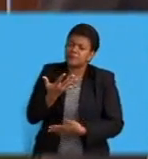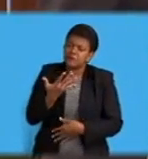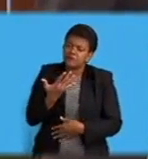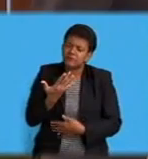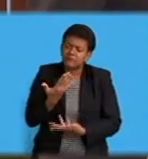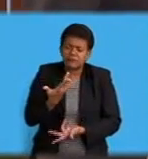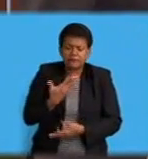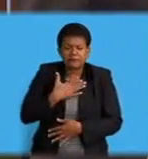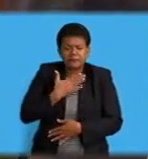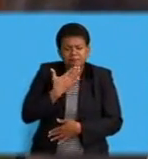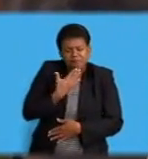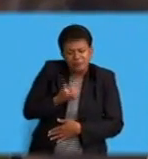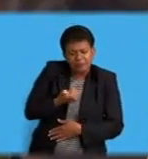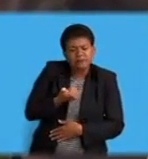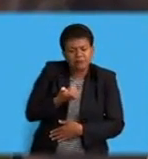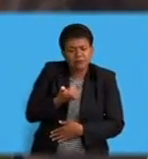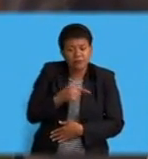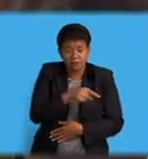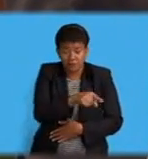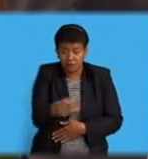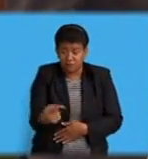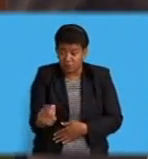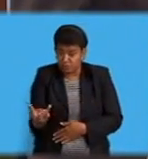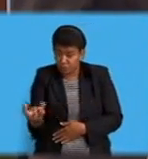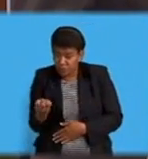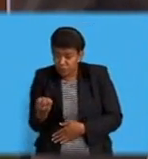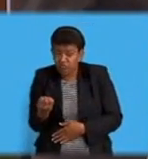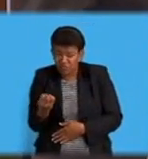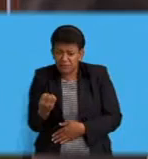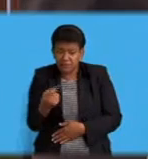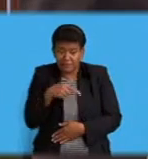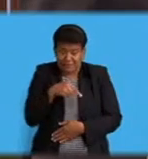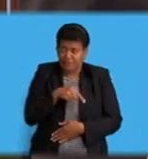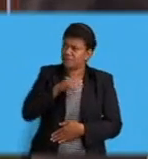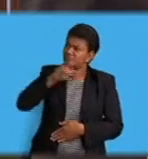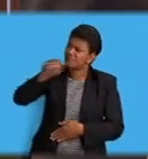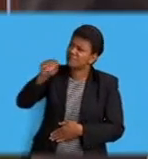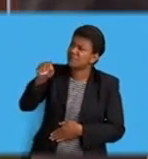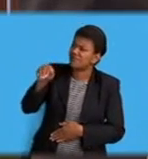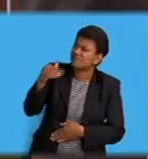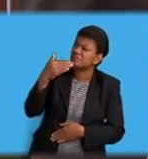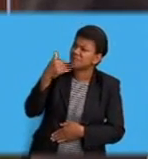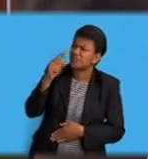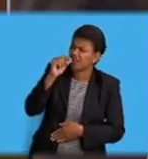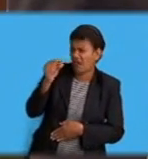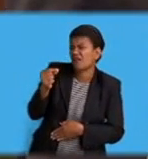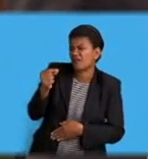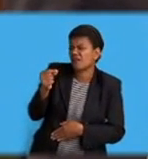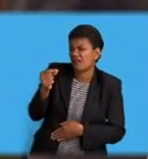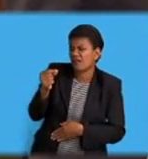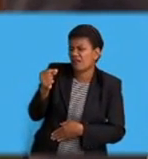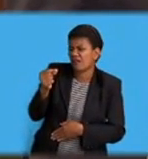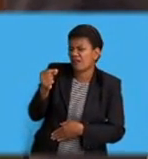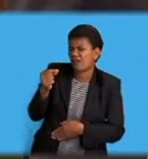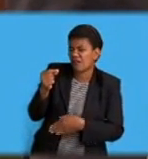chairman of the National Fire Authority to look into this urgent issue. And Madam Speaker, I've been